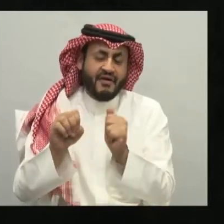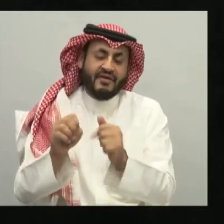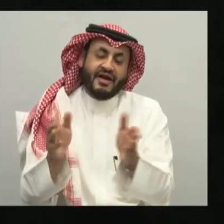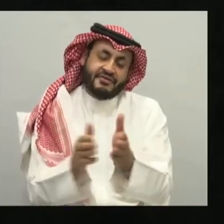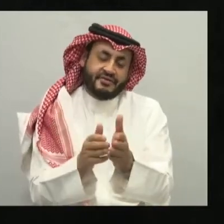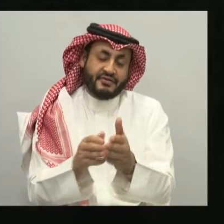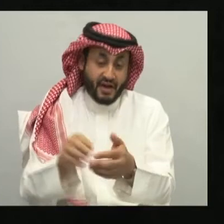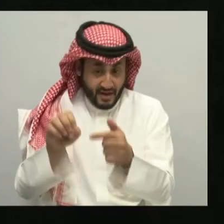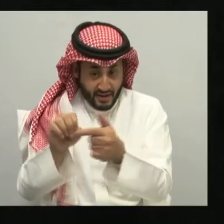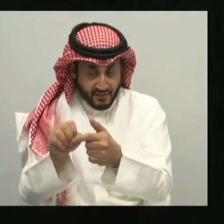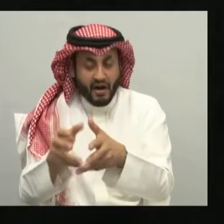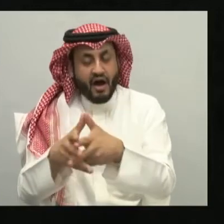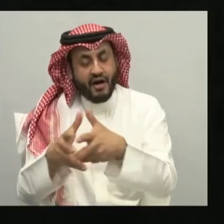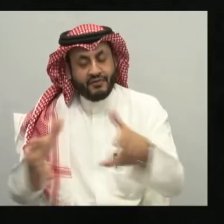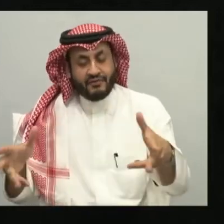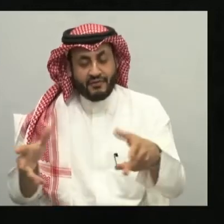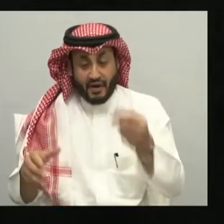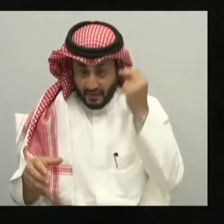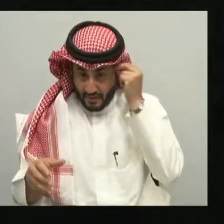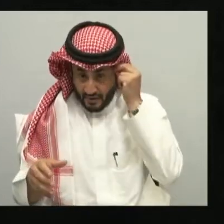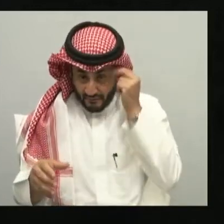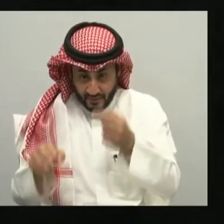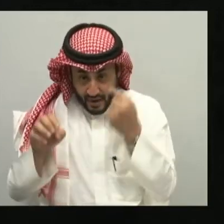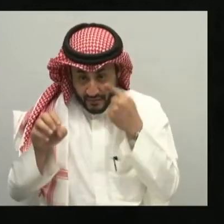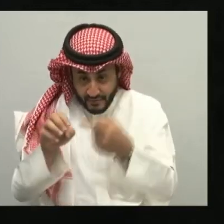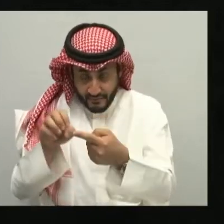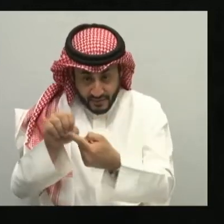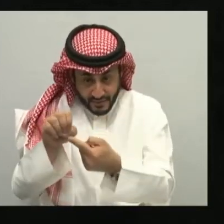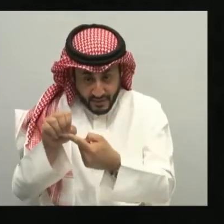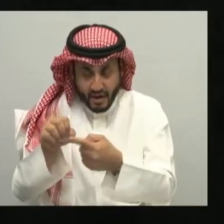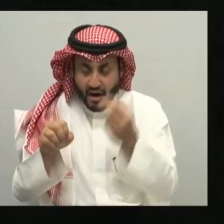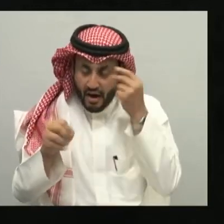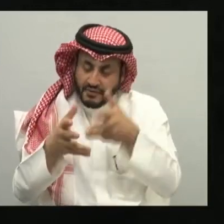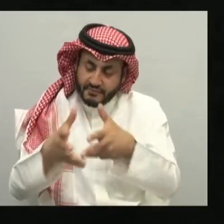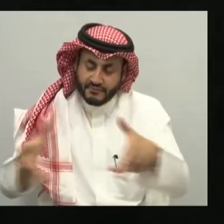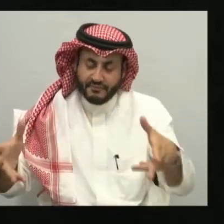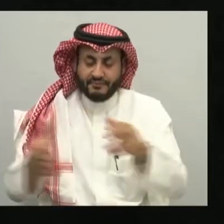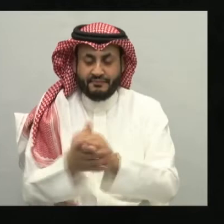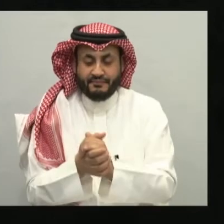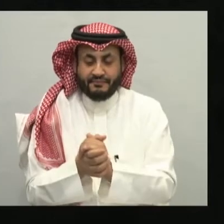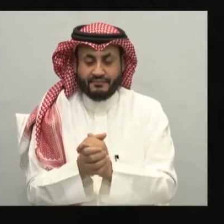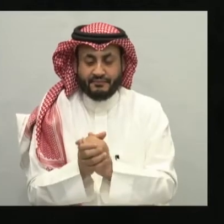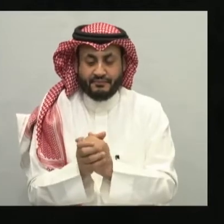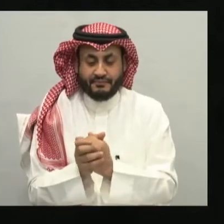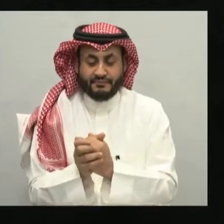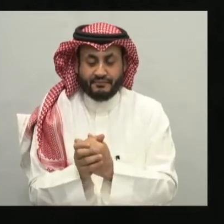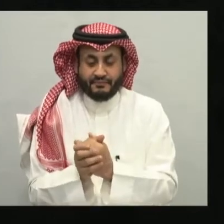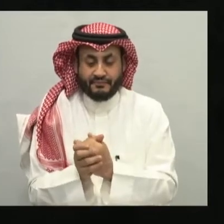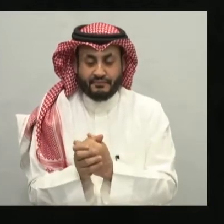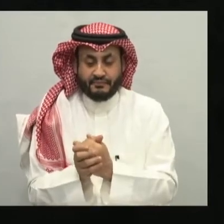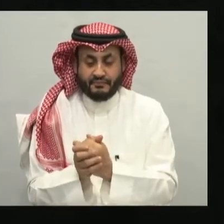is a pine tree. The I in pine, is it short or long? It's long.